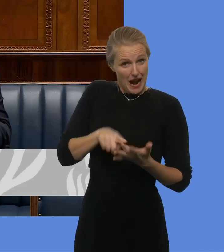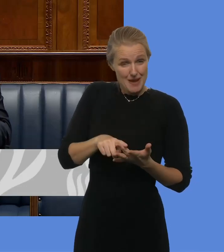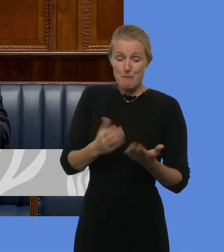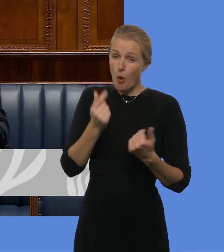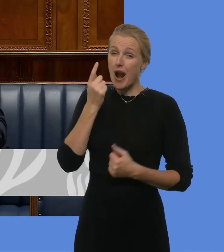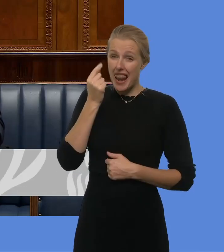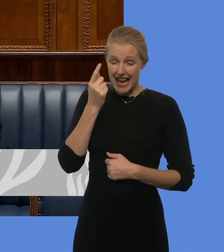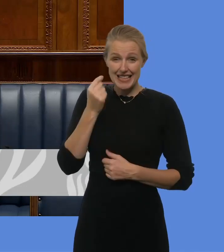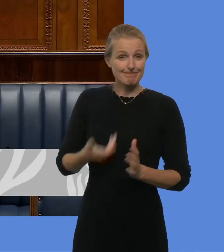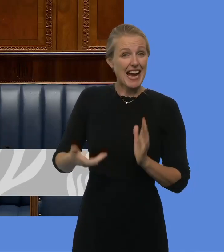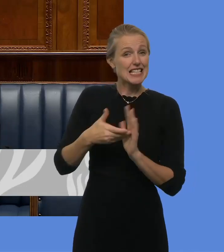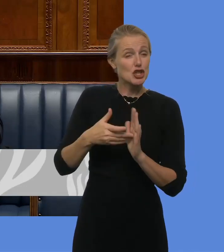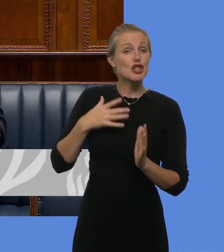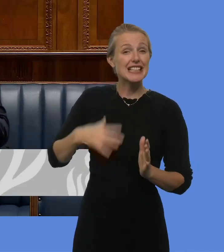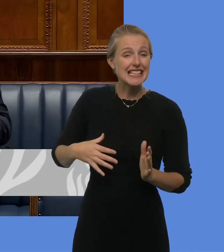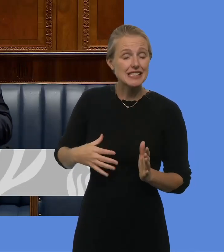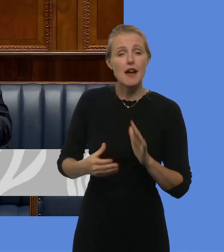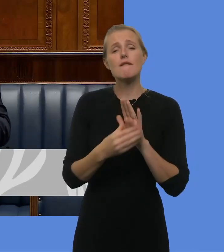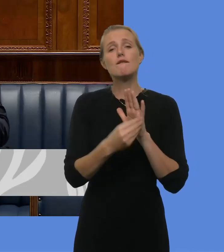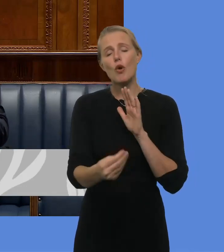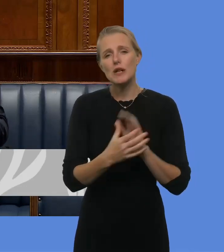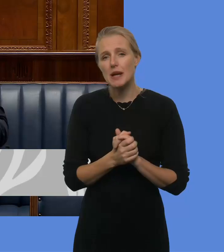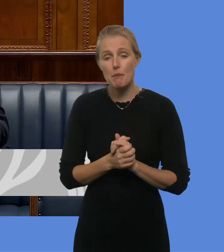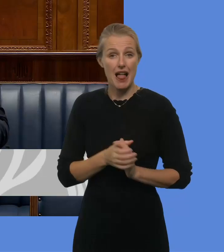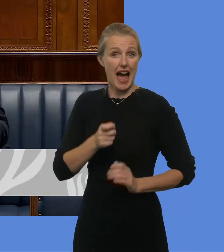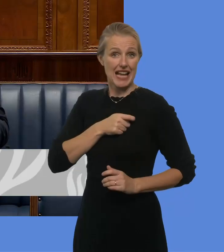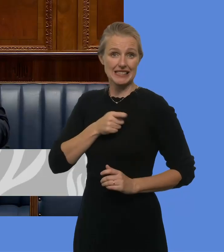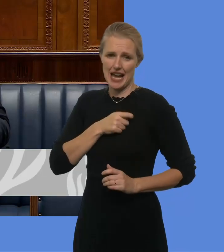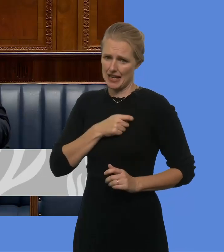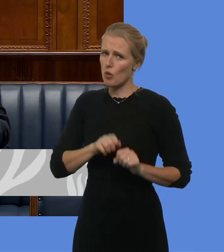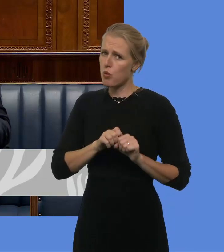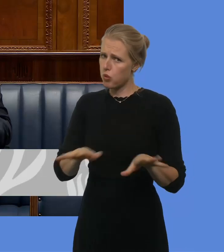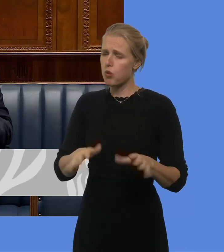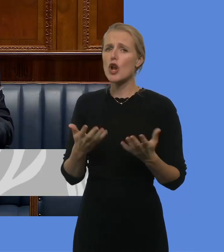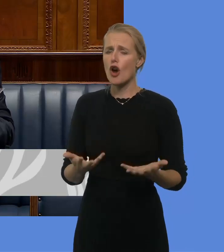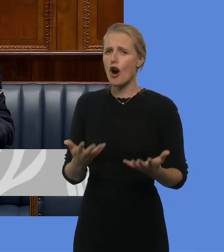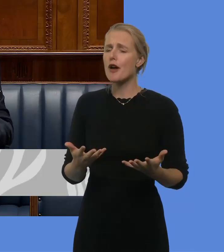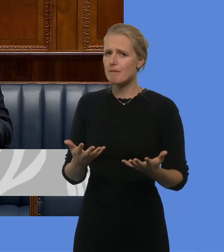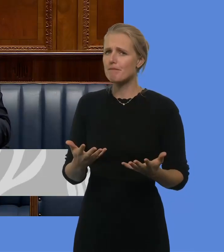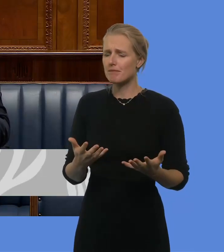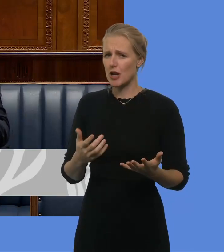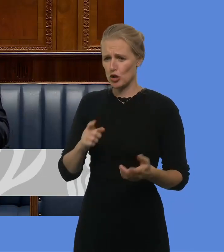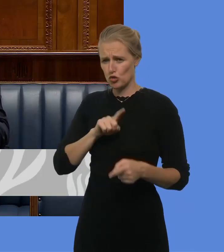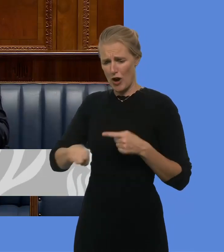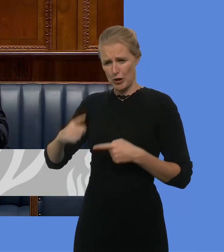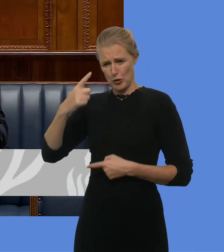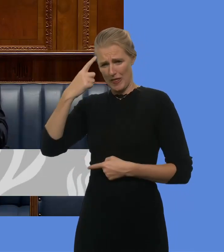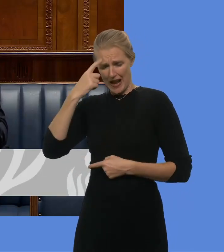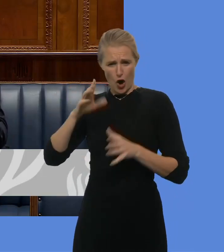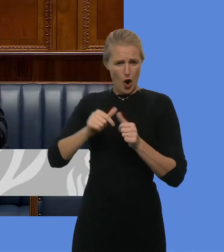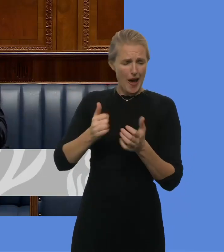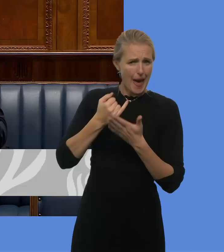have additional needs. For example, anxiety is more prevalent, and just as we are looking at ways to address and support the rise of